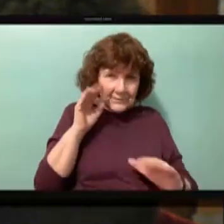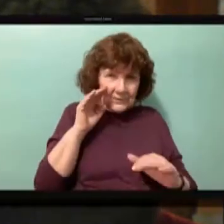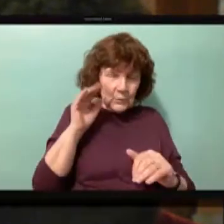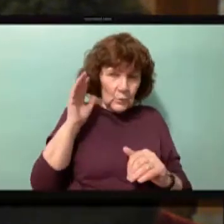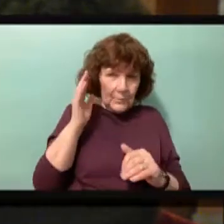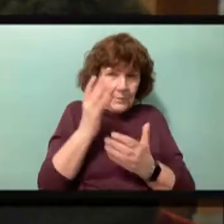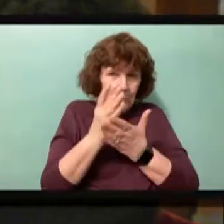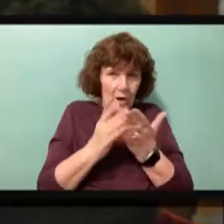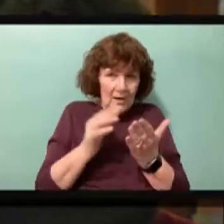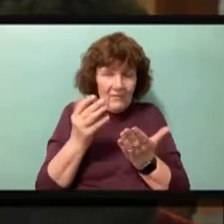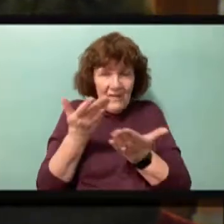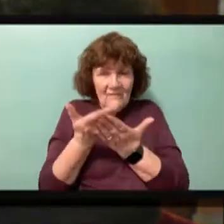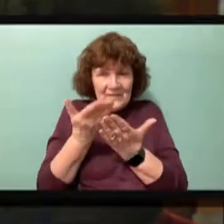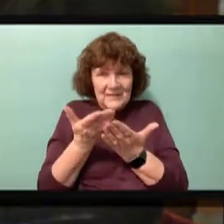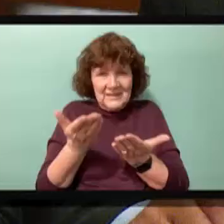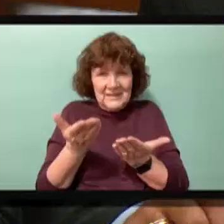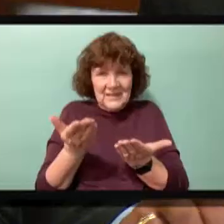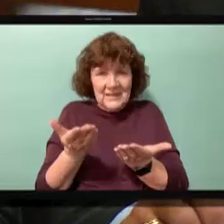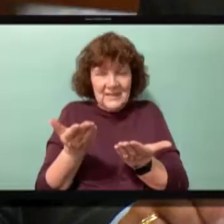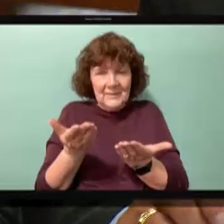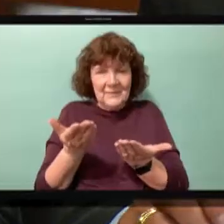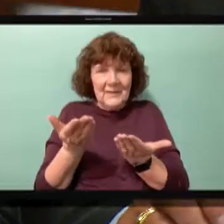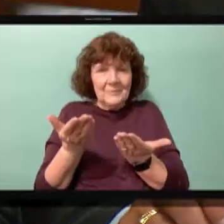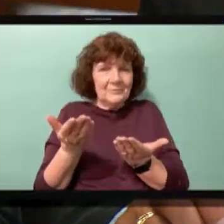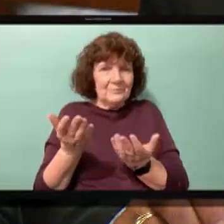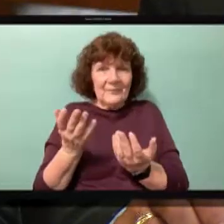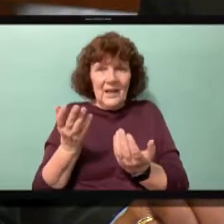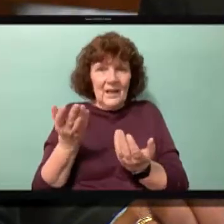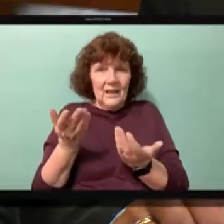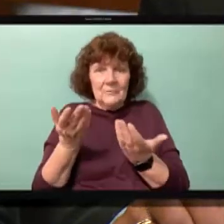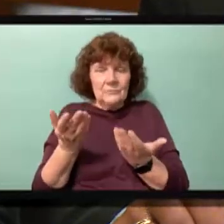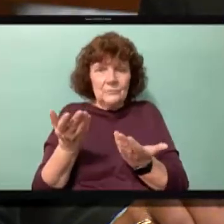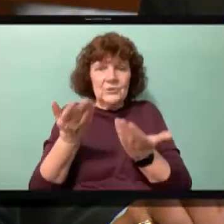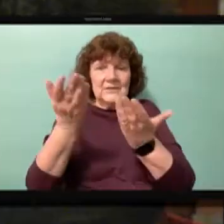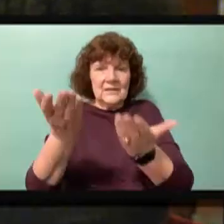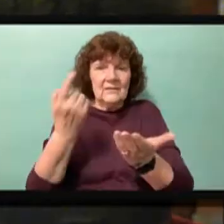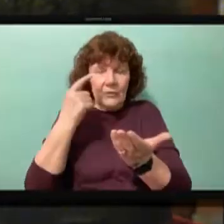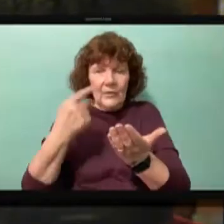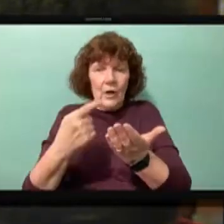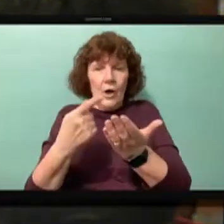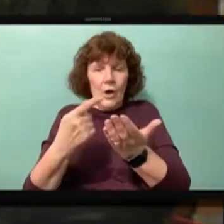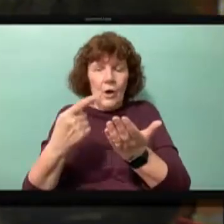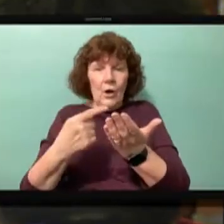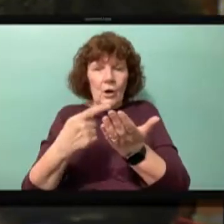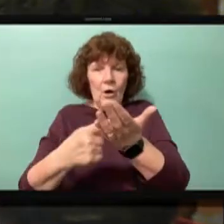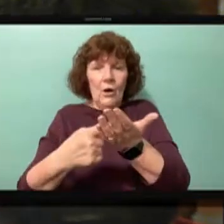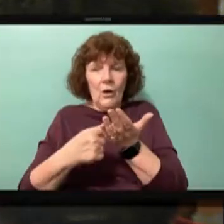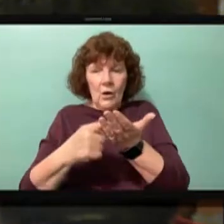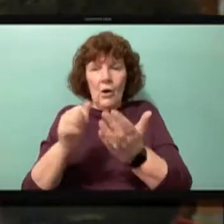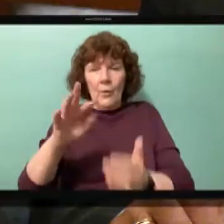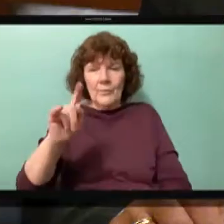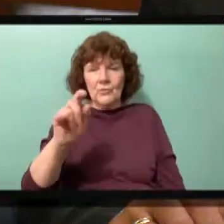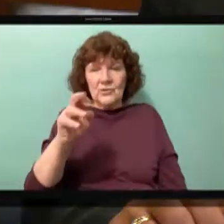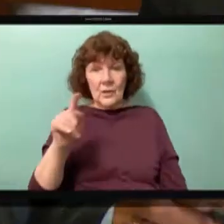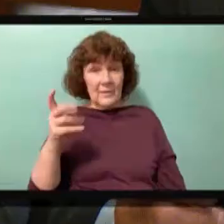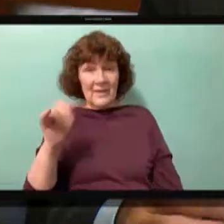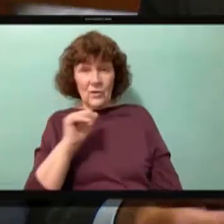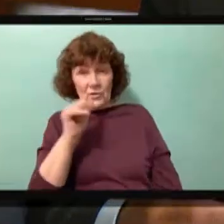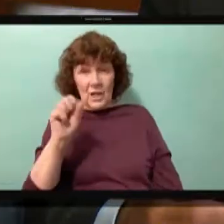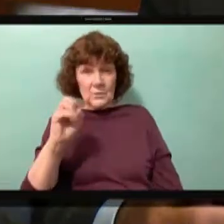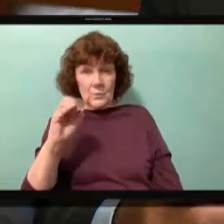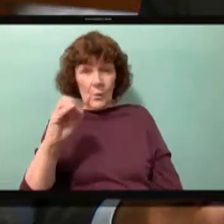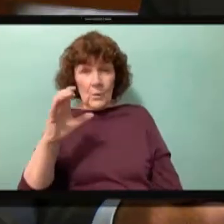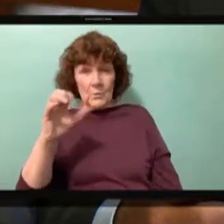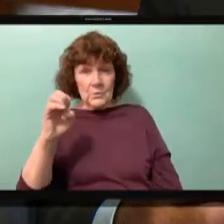an arbitration proceeding. Okay. But they aren't a sole source, which again, you know, I think should raise all of